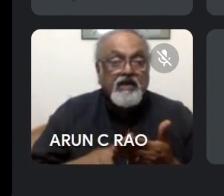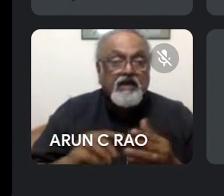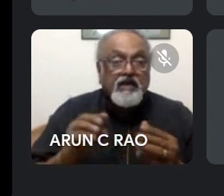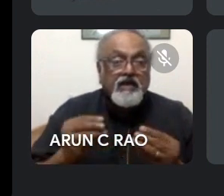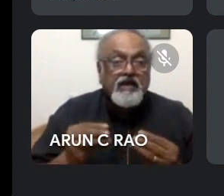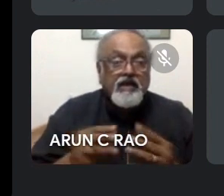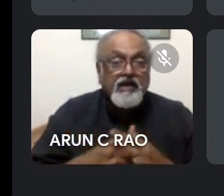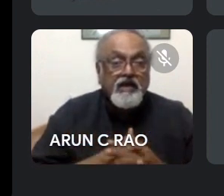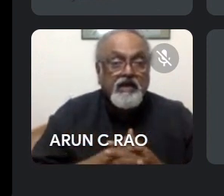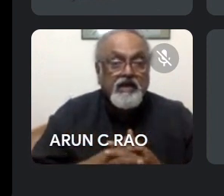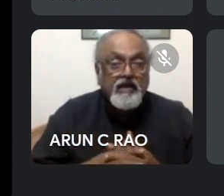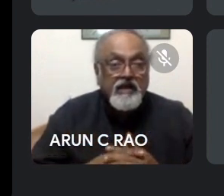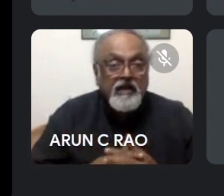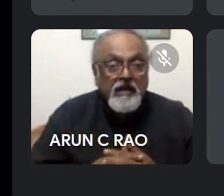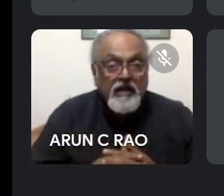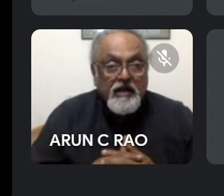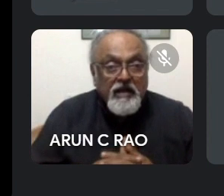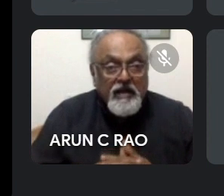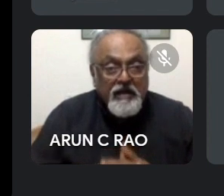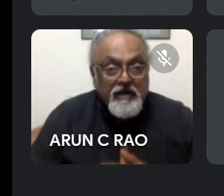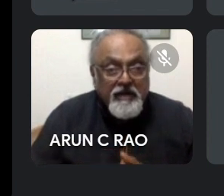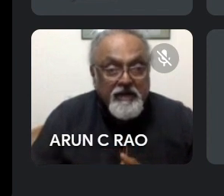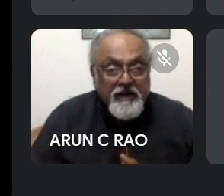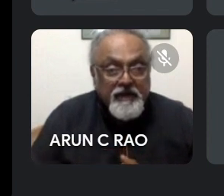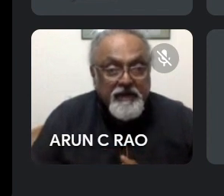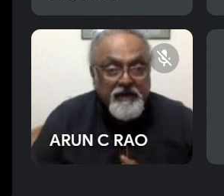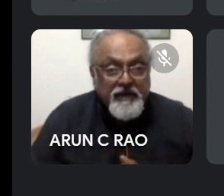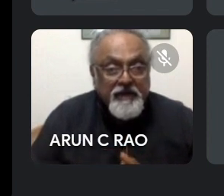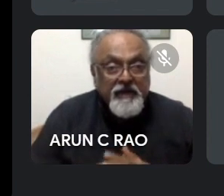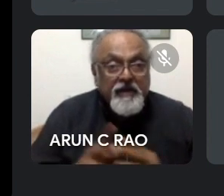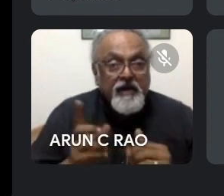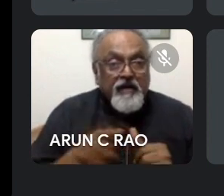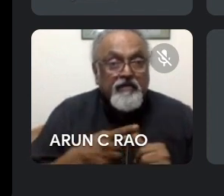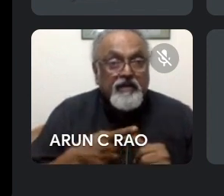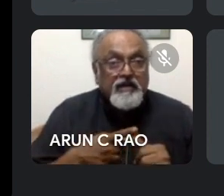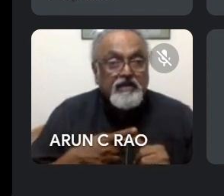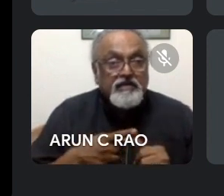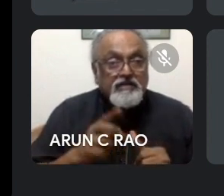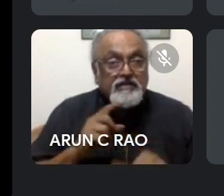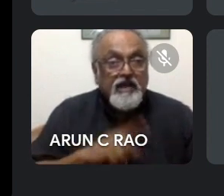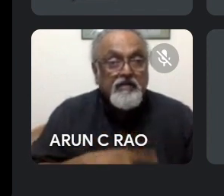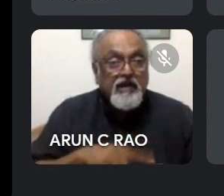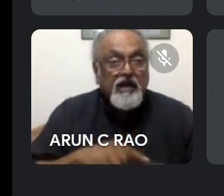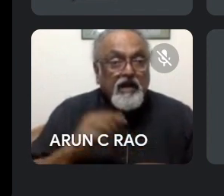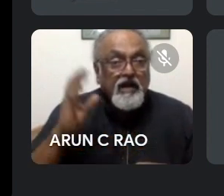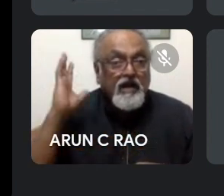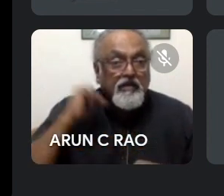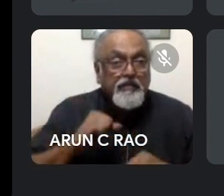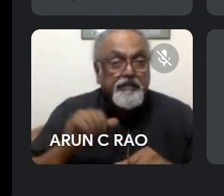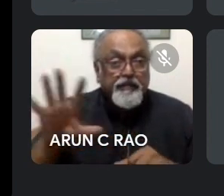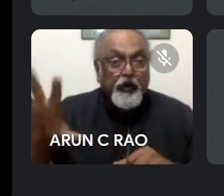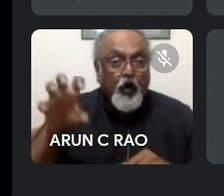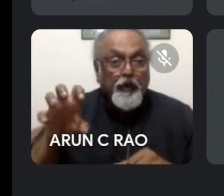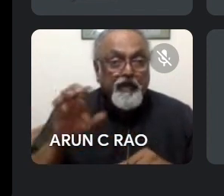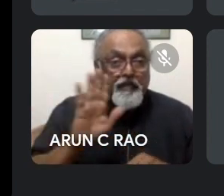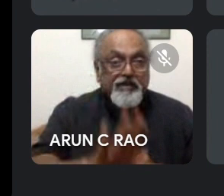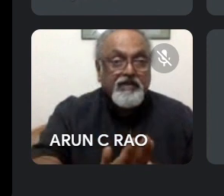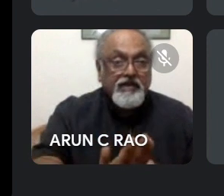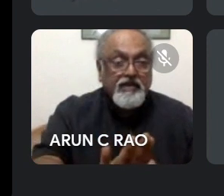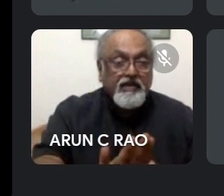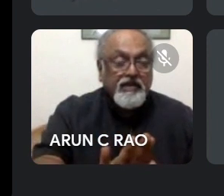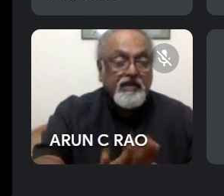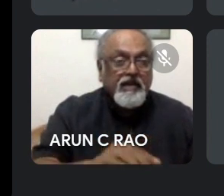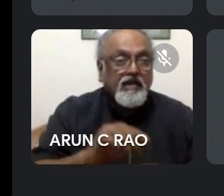easier solutions. But when I first heard, the capacity to copy and paste the text and it being read out to me in a